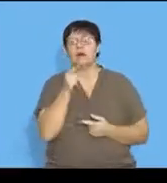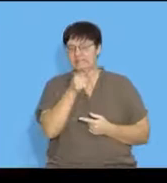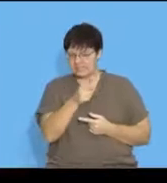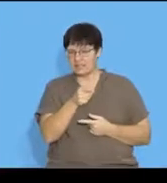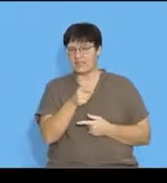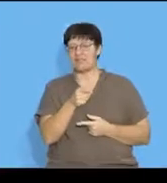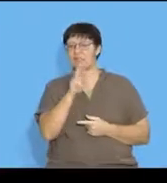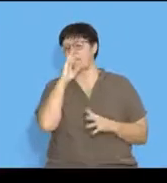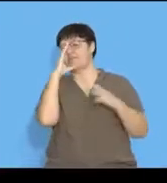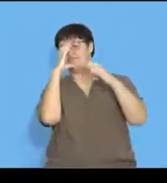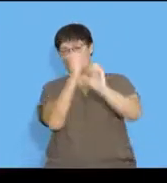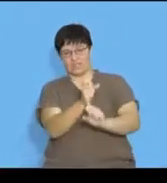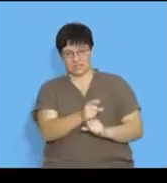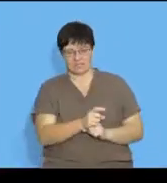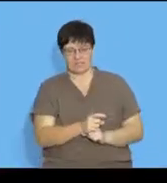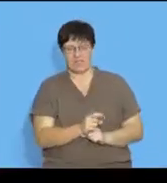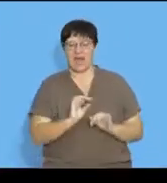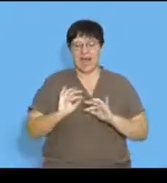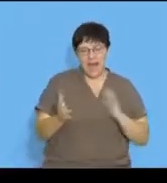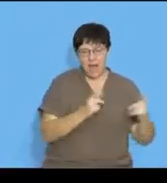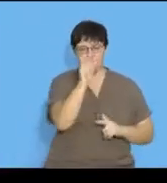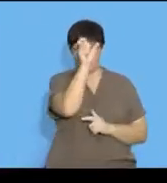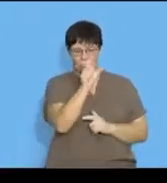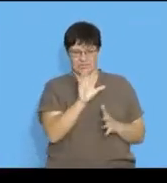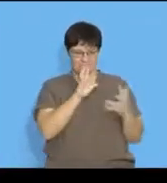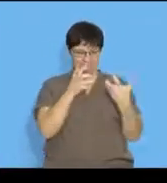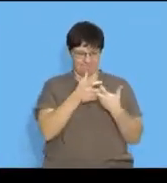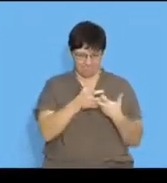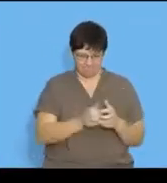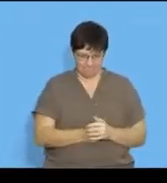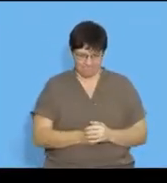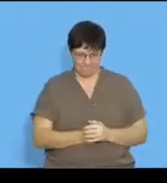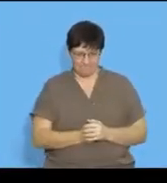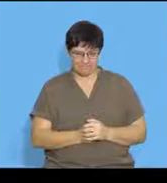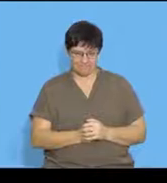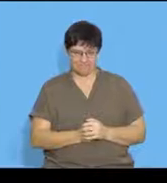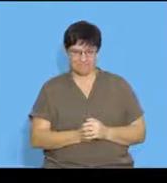through, pay attention to how we use those words, how we use those terms.